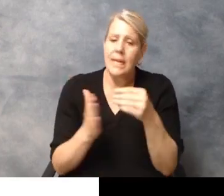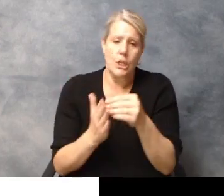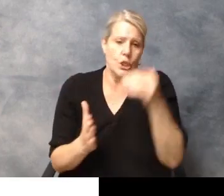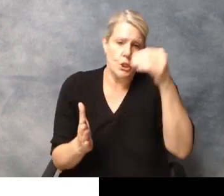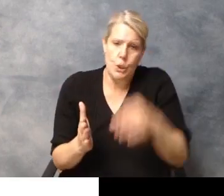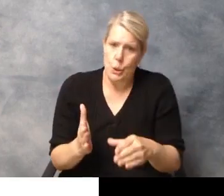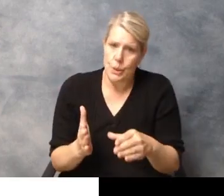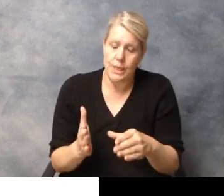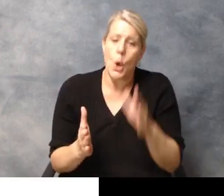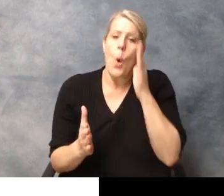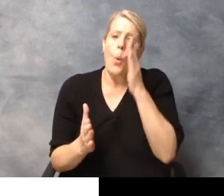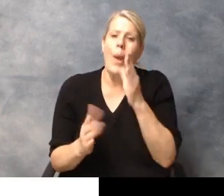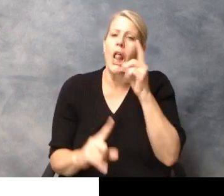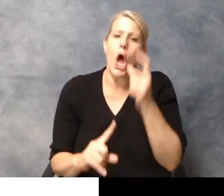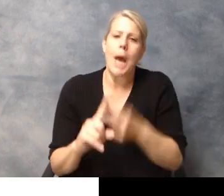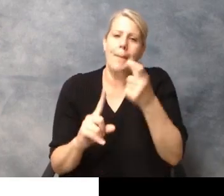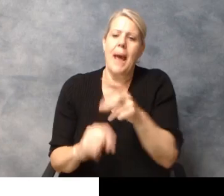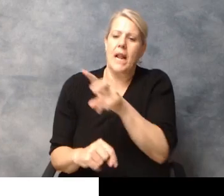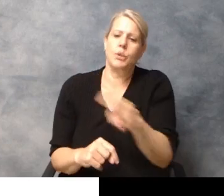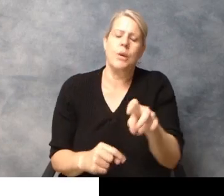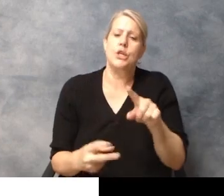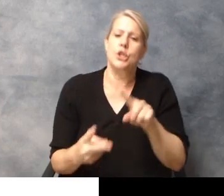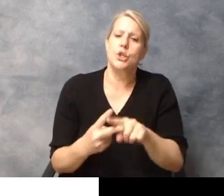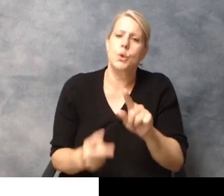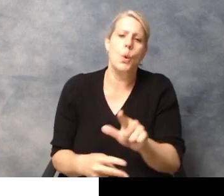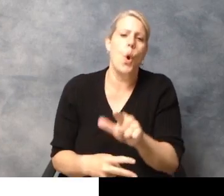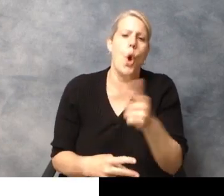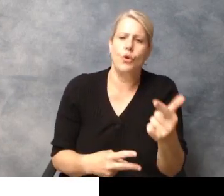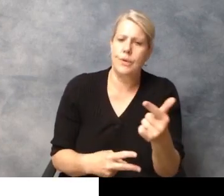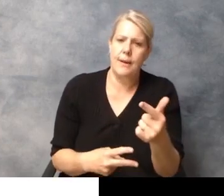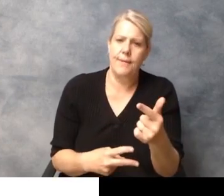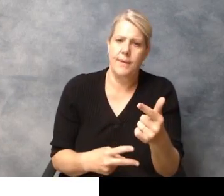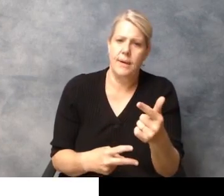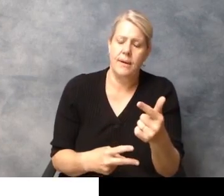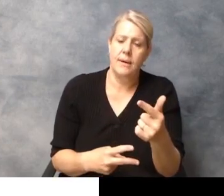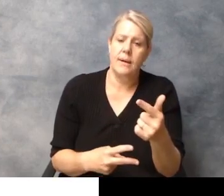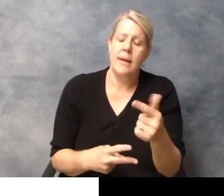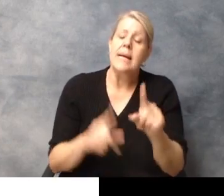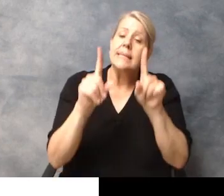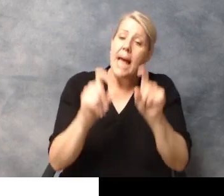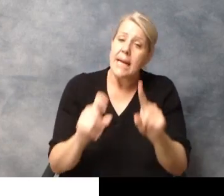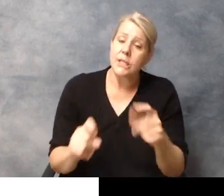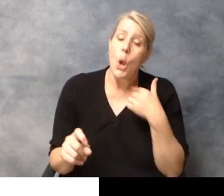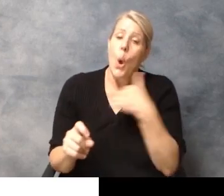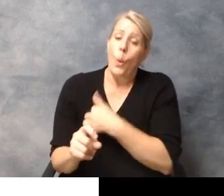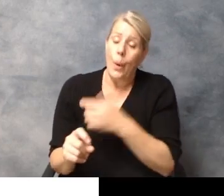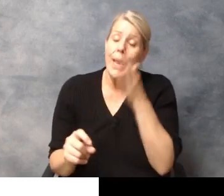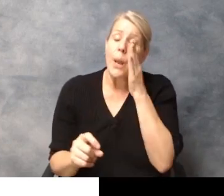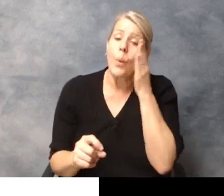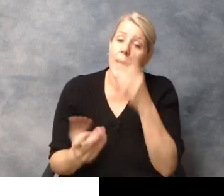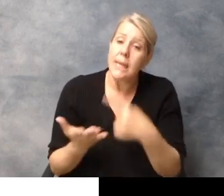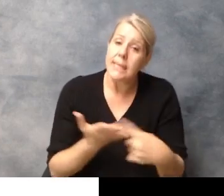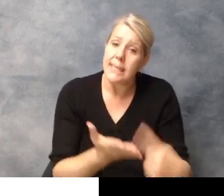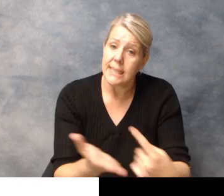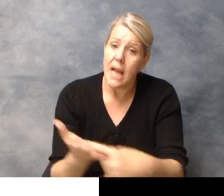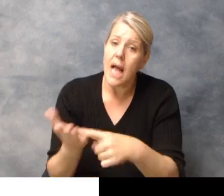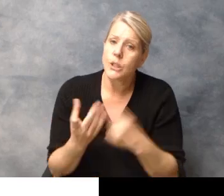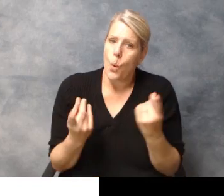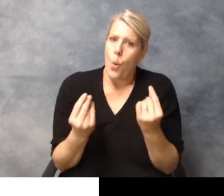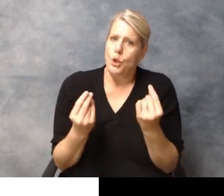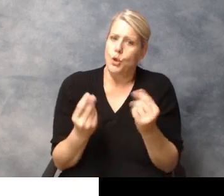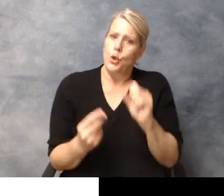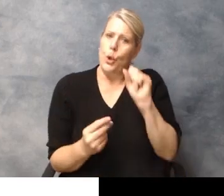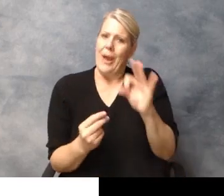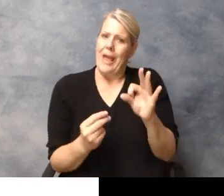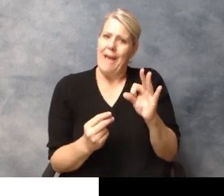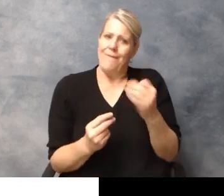the alternate Kentucky summative assessment. We will discuss options for when an ARC member disagrees with the decision in